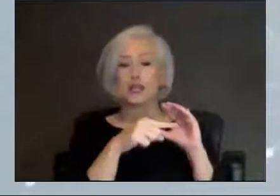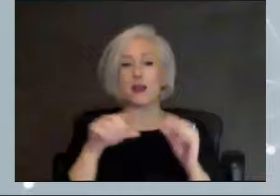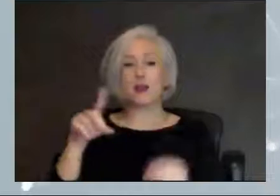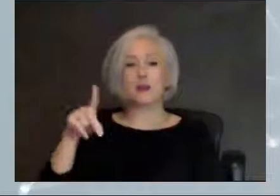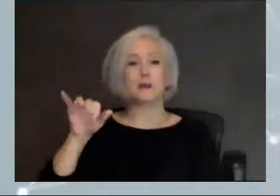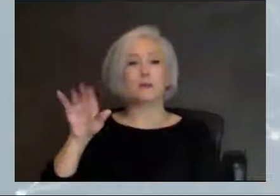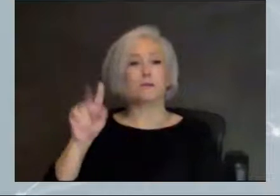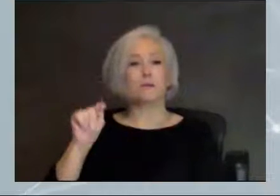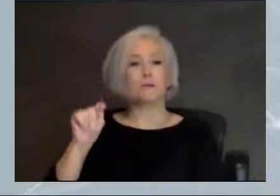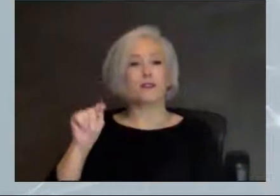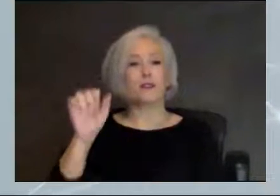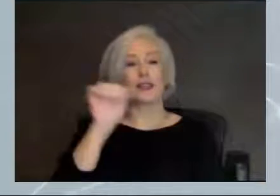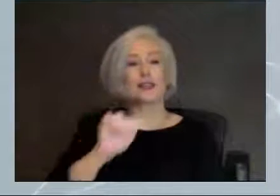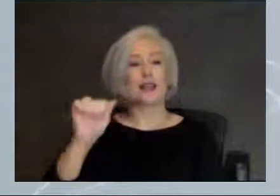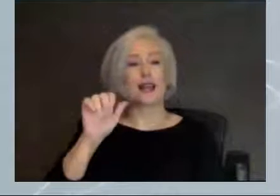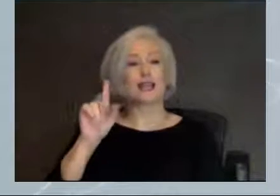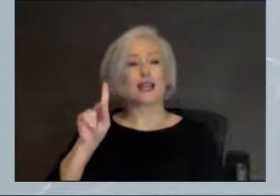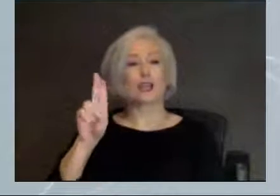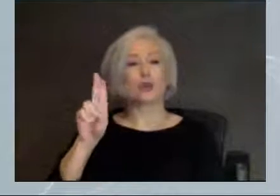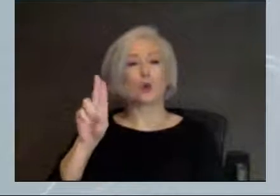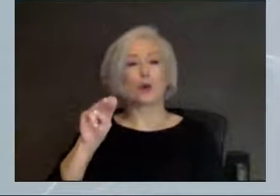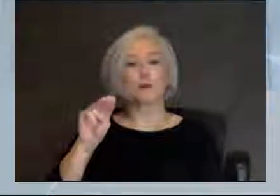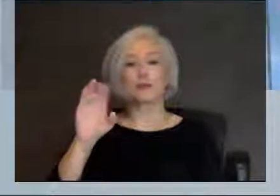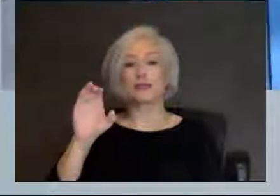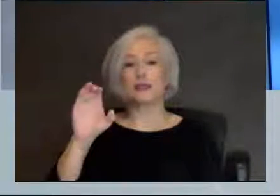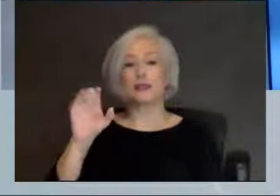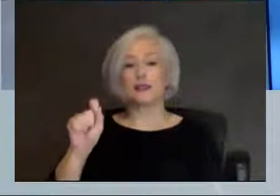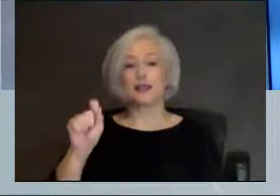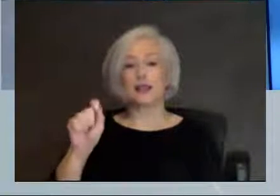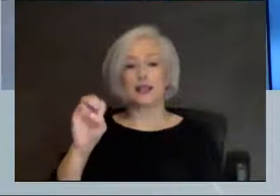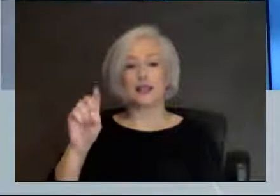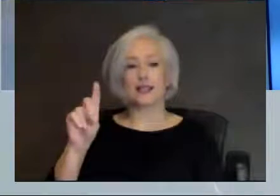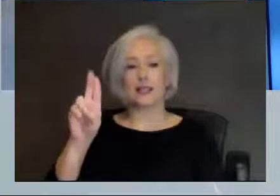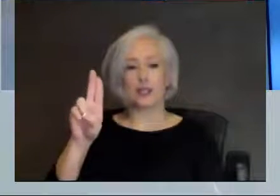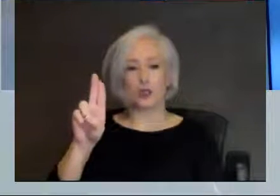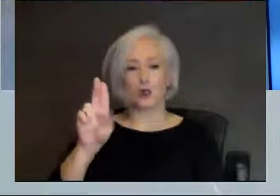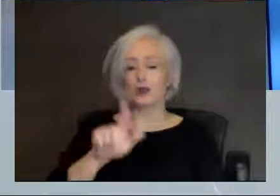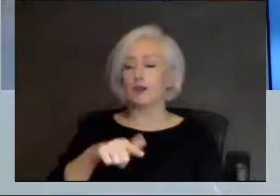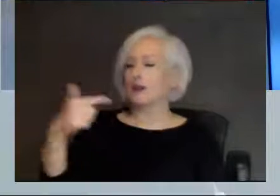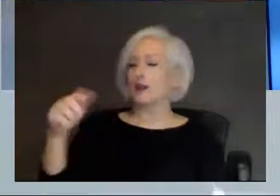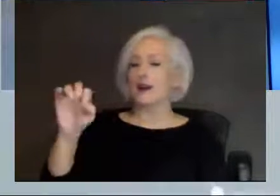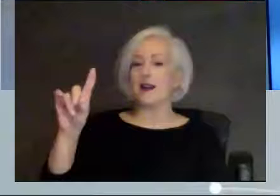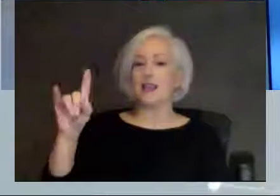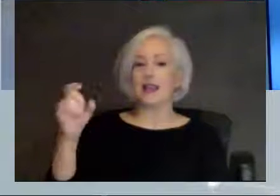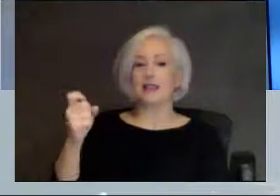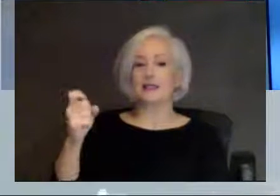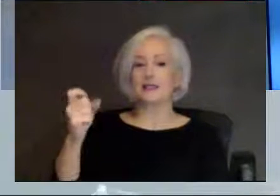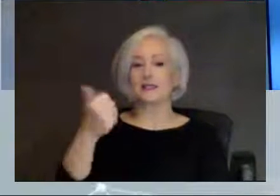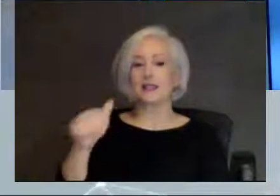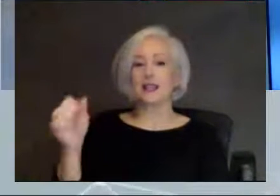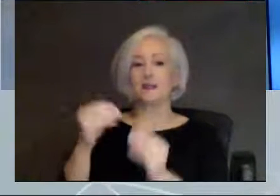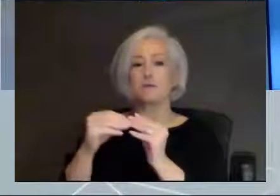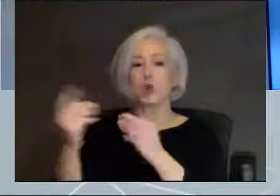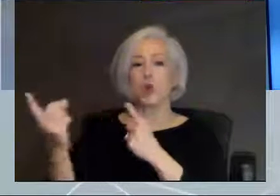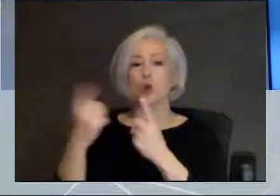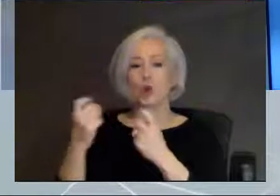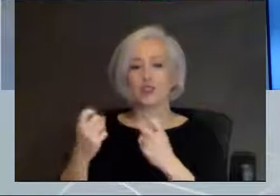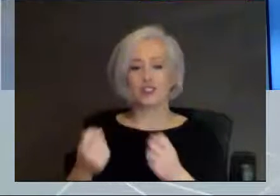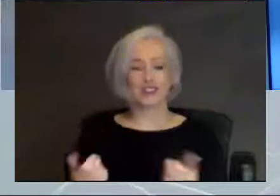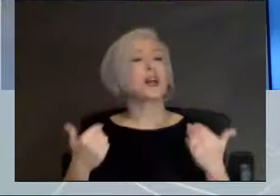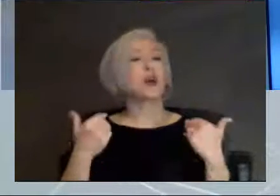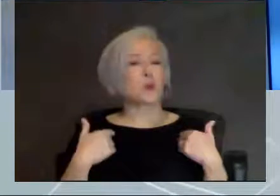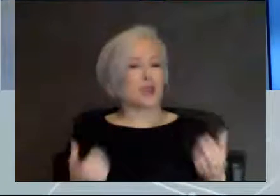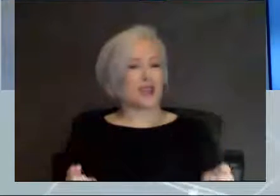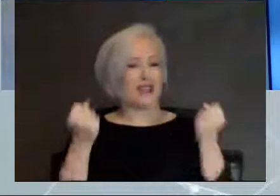pivot@kumc.edu. Now I want to turn back to Alexis. Do we have any additional viewer questions? We have many questions. Again, this